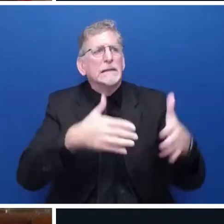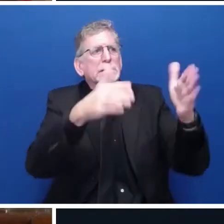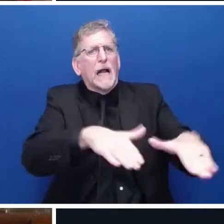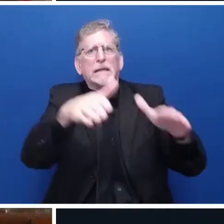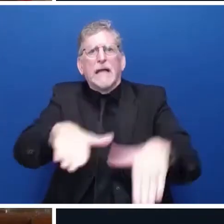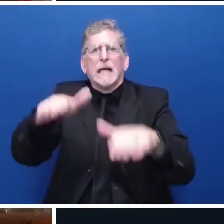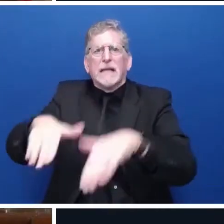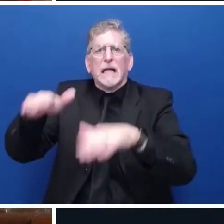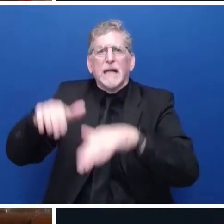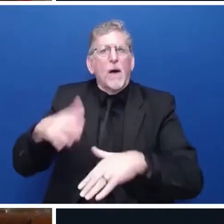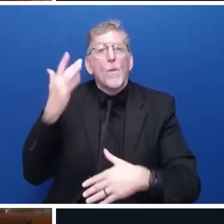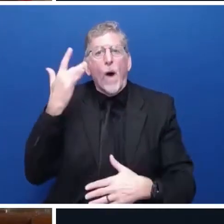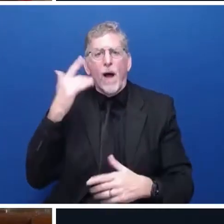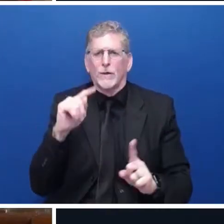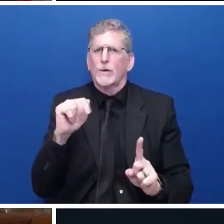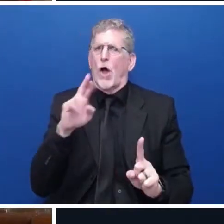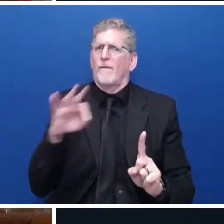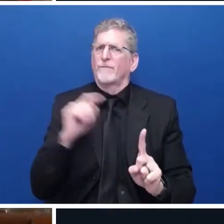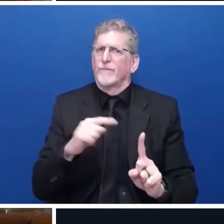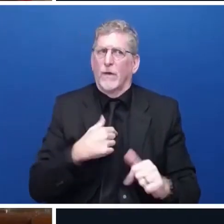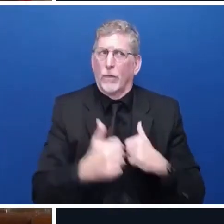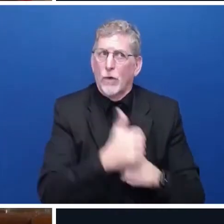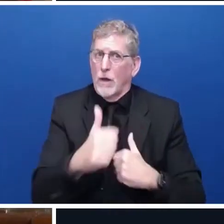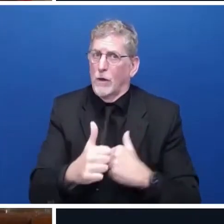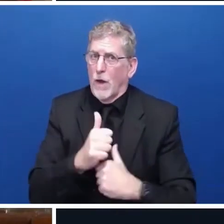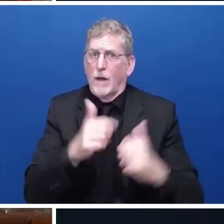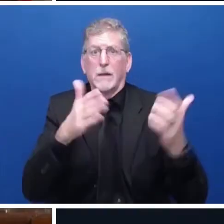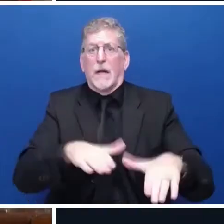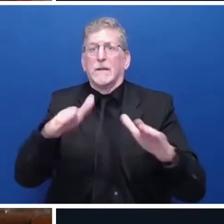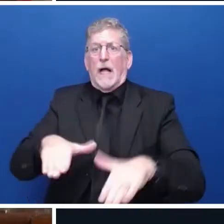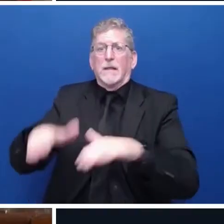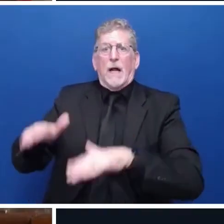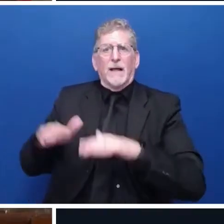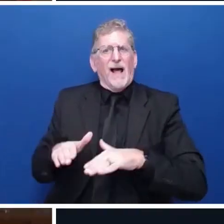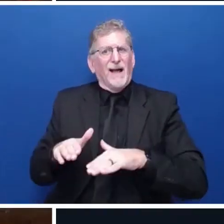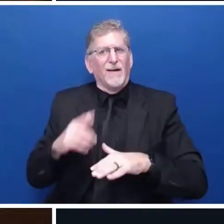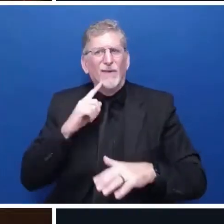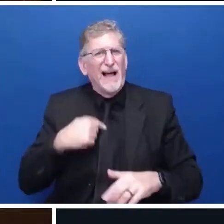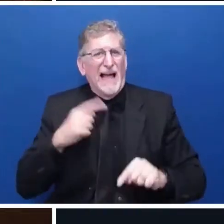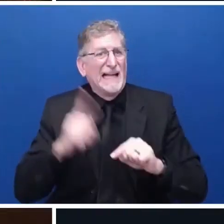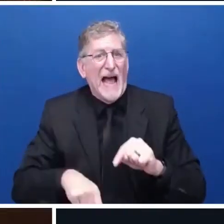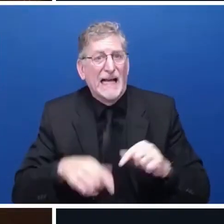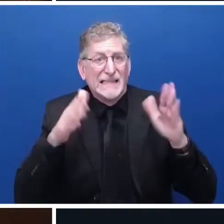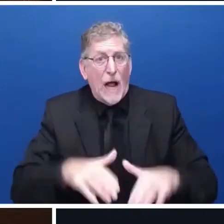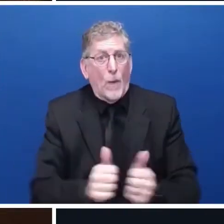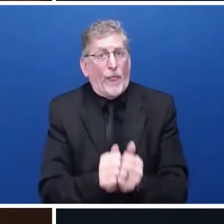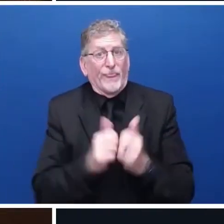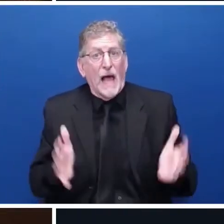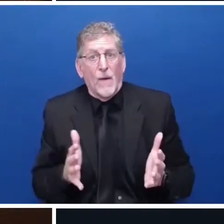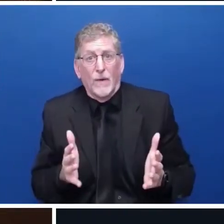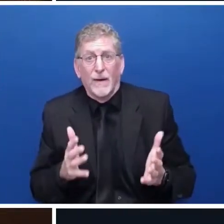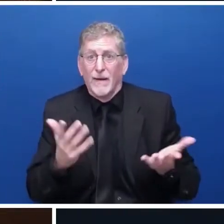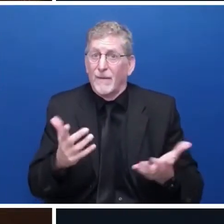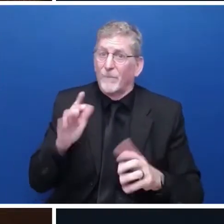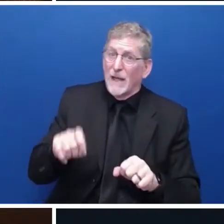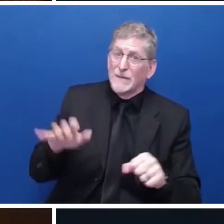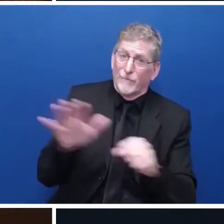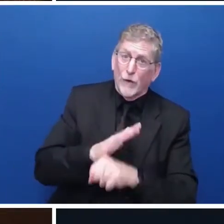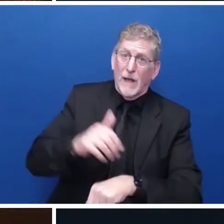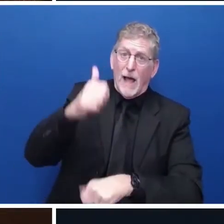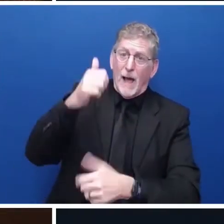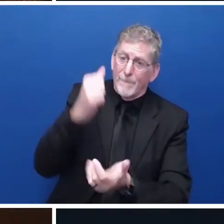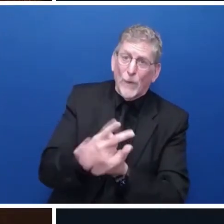under fully approved and tested alternative legal statutes. And they have been tested for a long time. They're a little